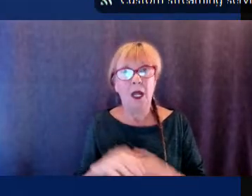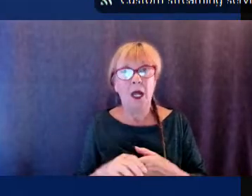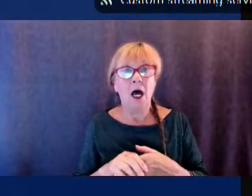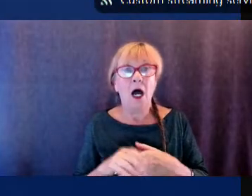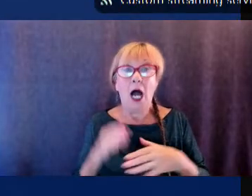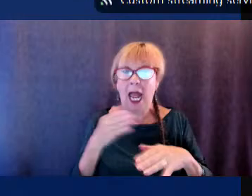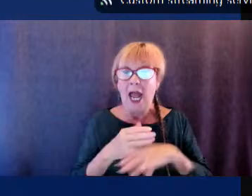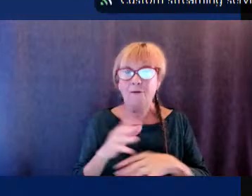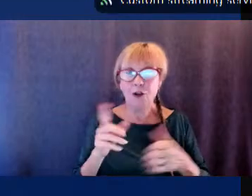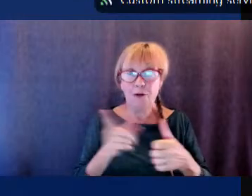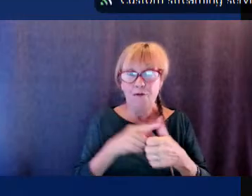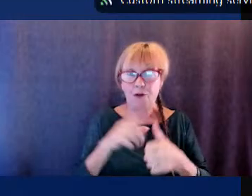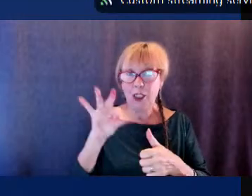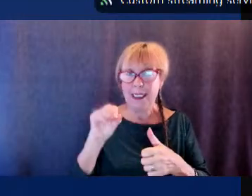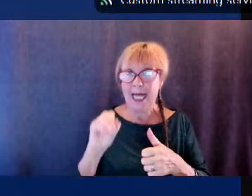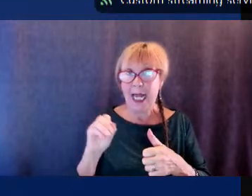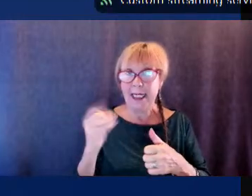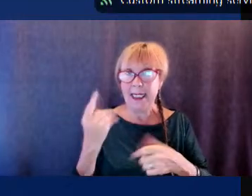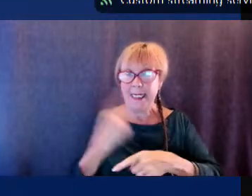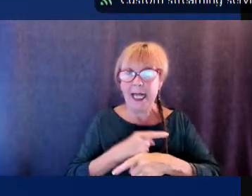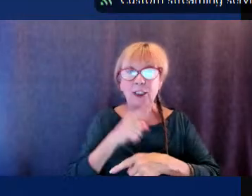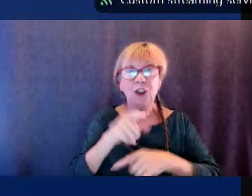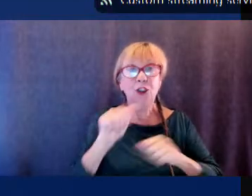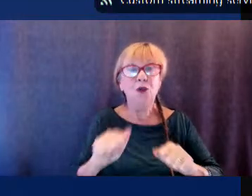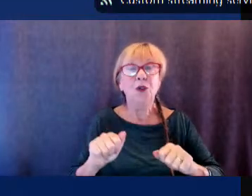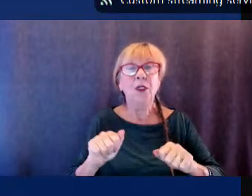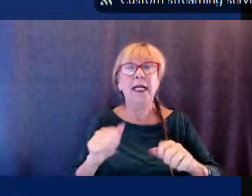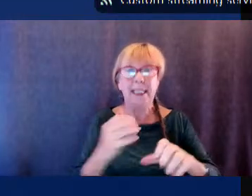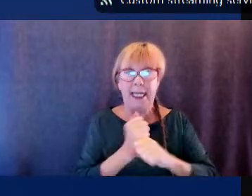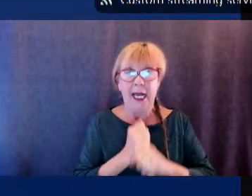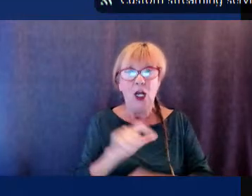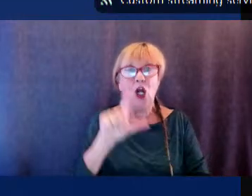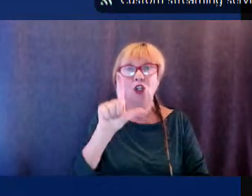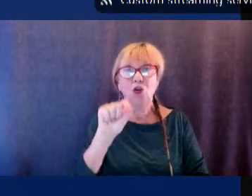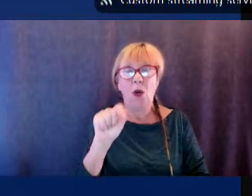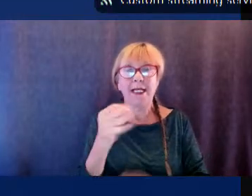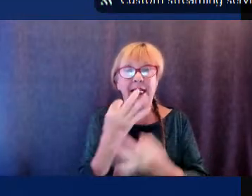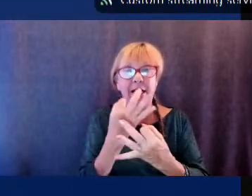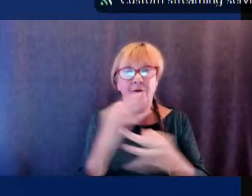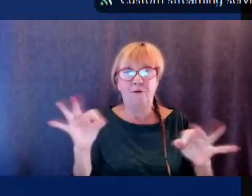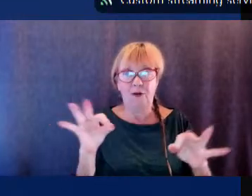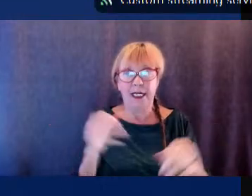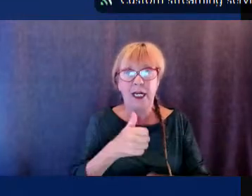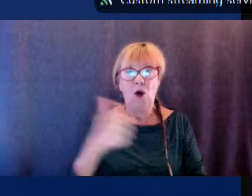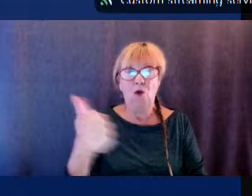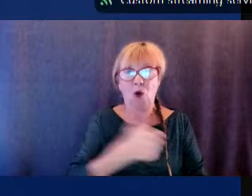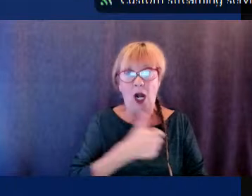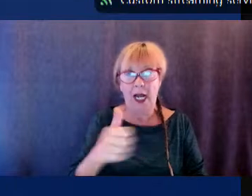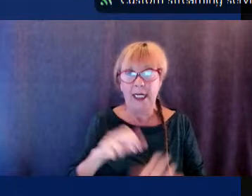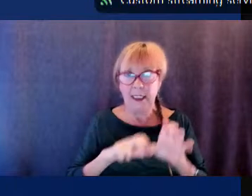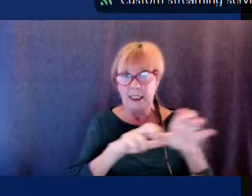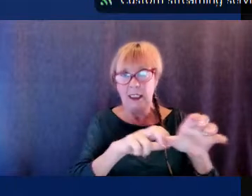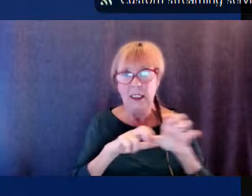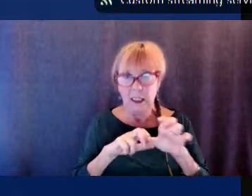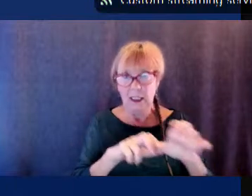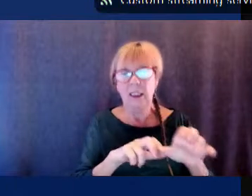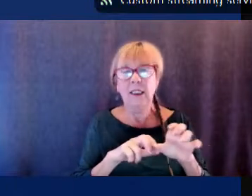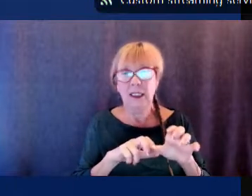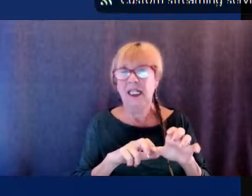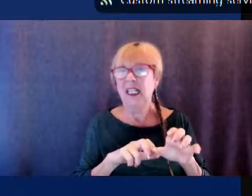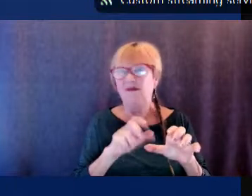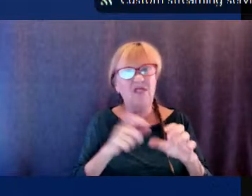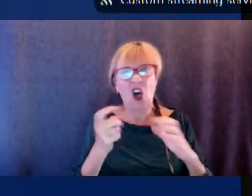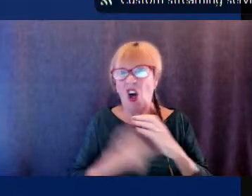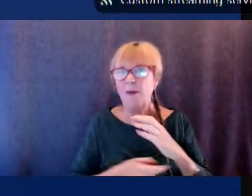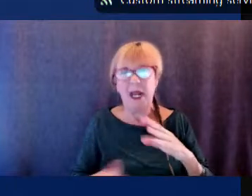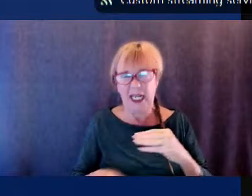used on the same systems, the 16 transit agencies, as well as Metro. And then you